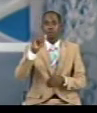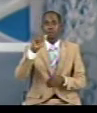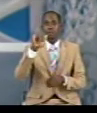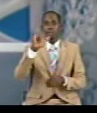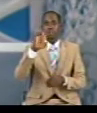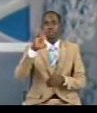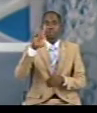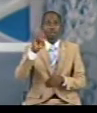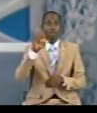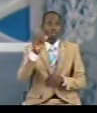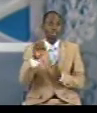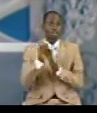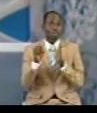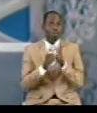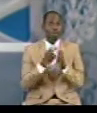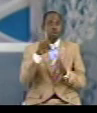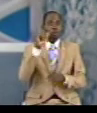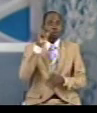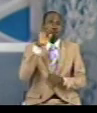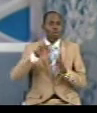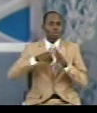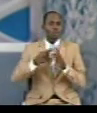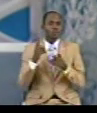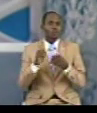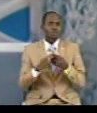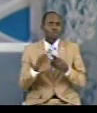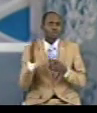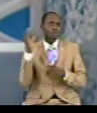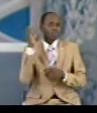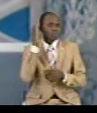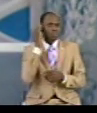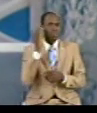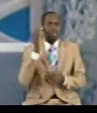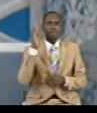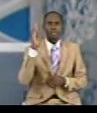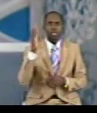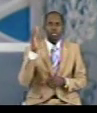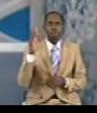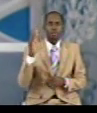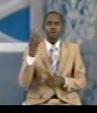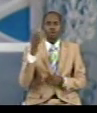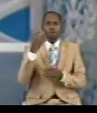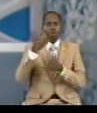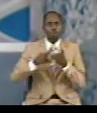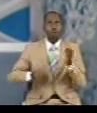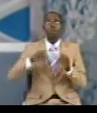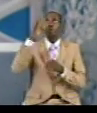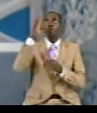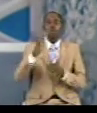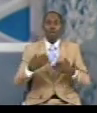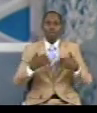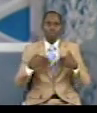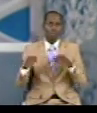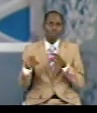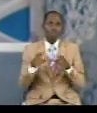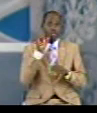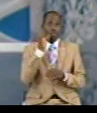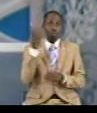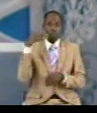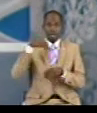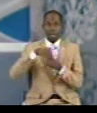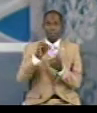a woman began to listen to testimonies of what God had begun to do. She was at that program. And